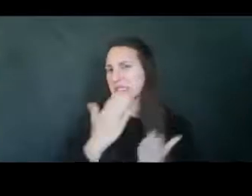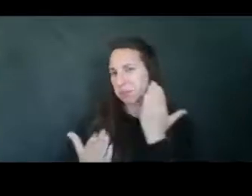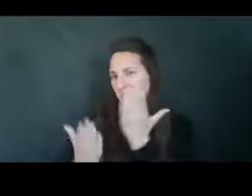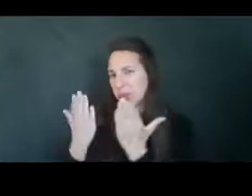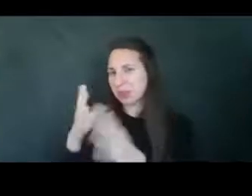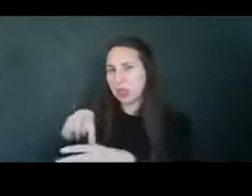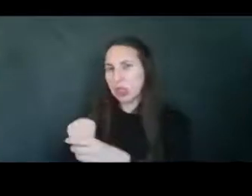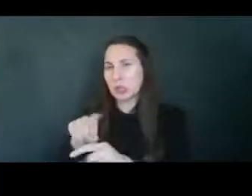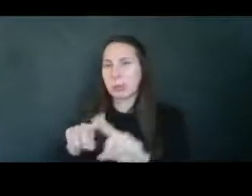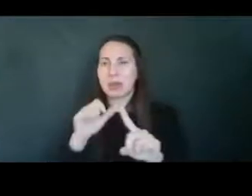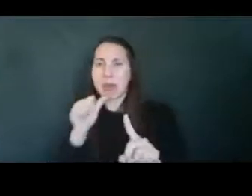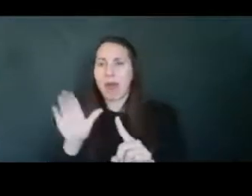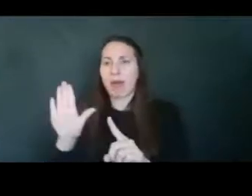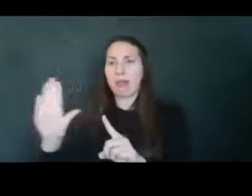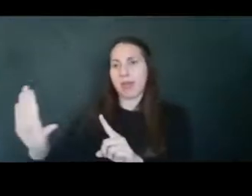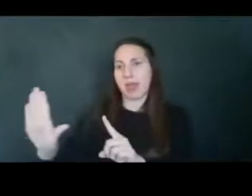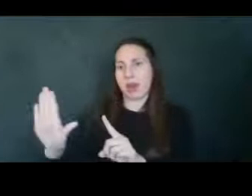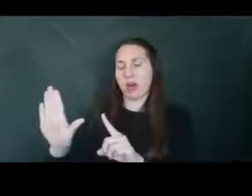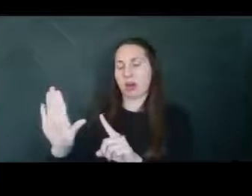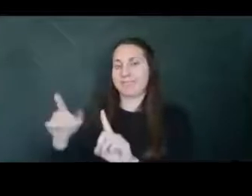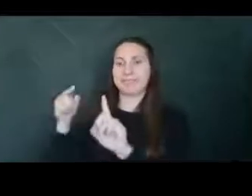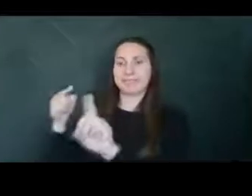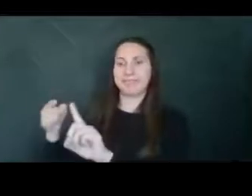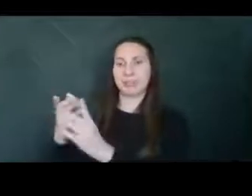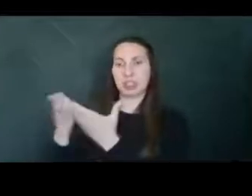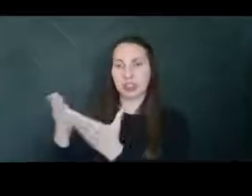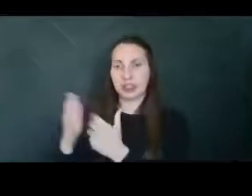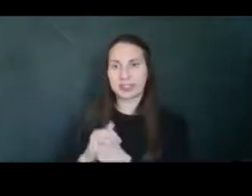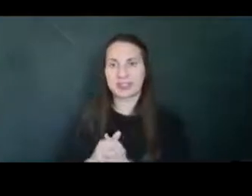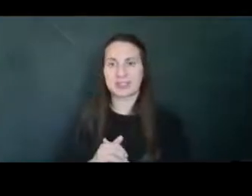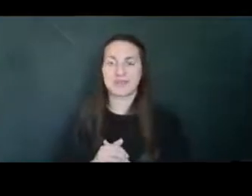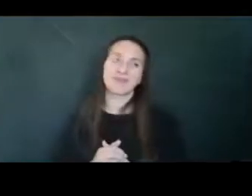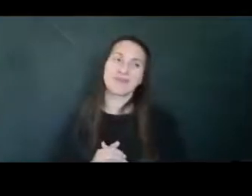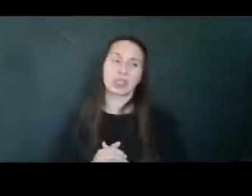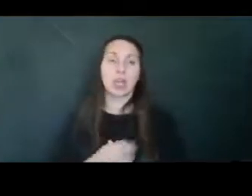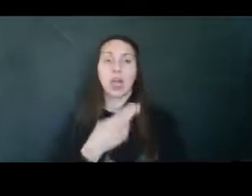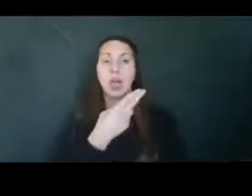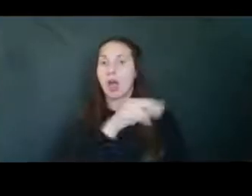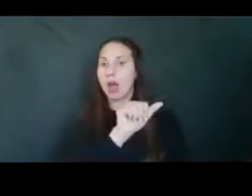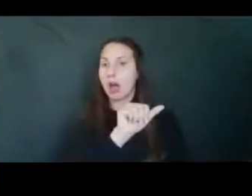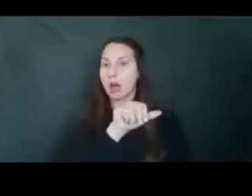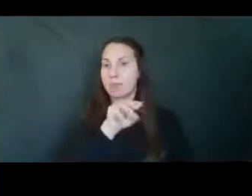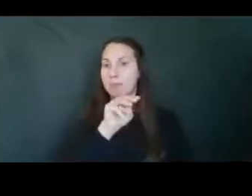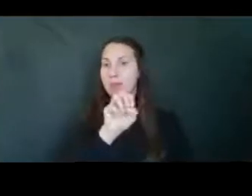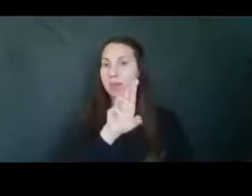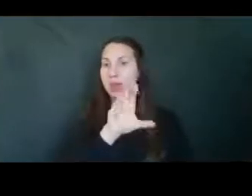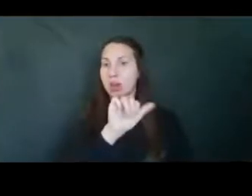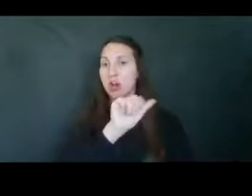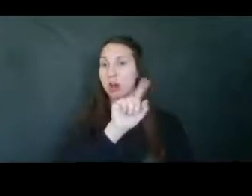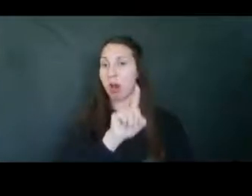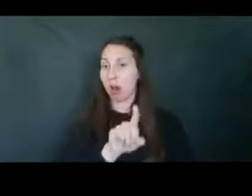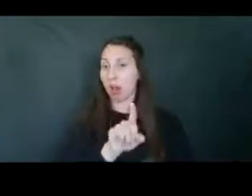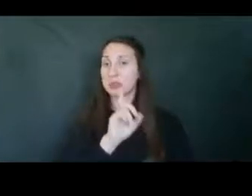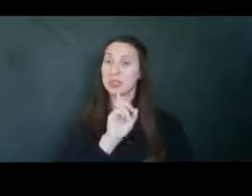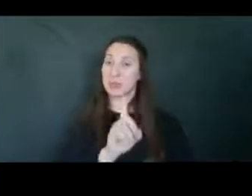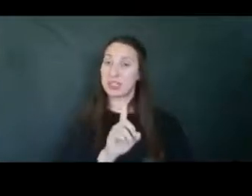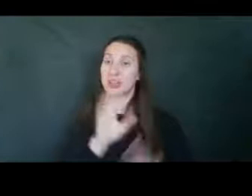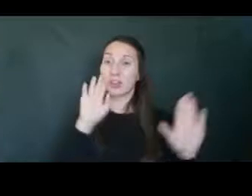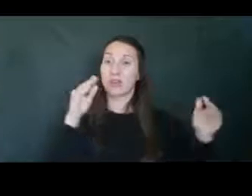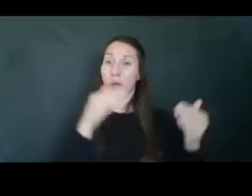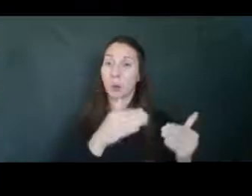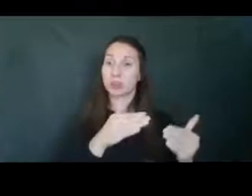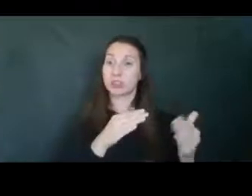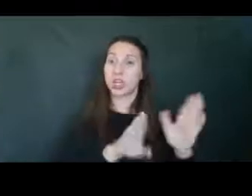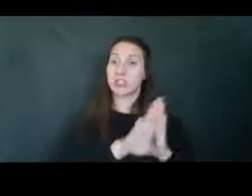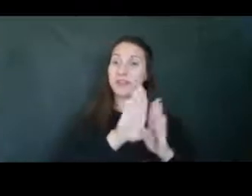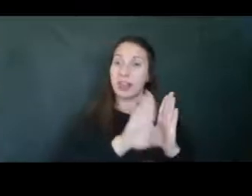that was not part of their services. That Hamir Cause dealt with developmental, emotional, and learning